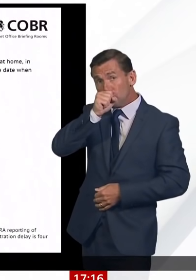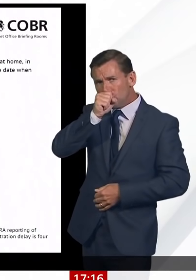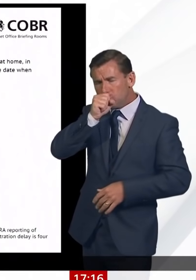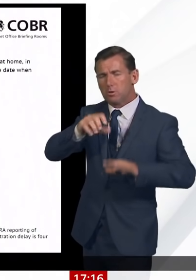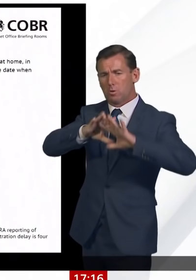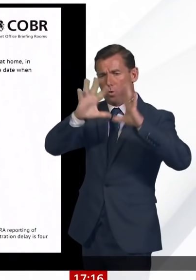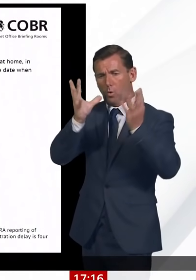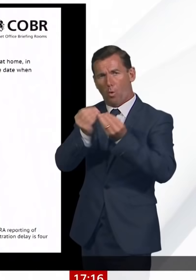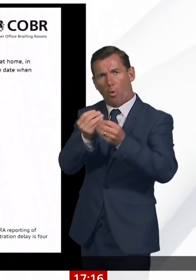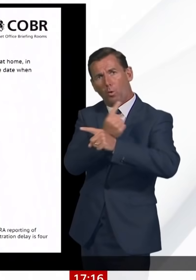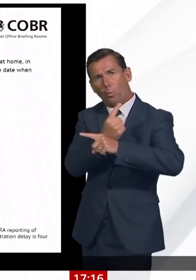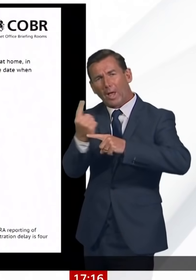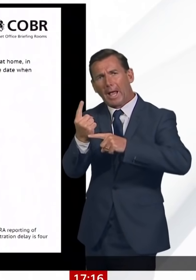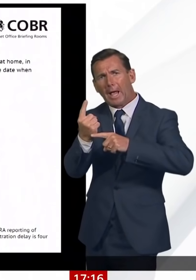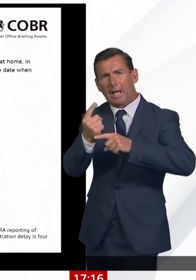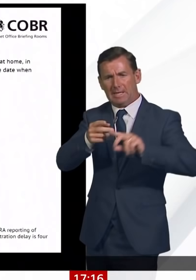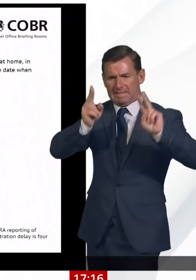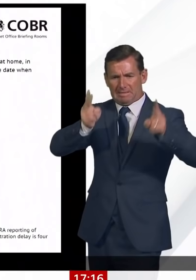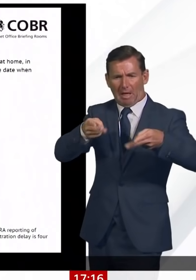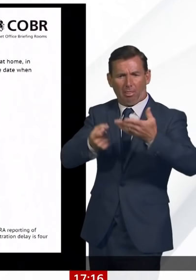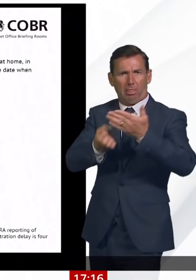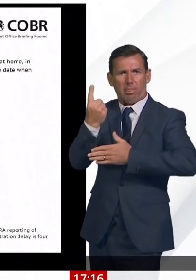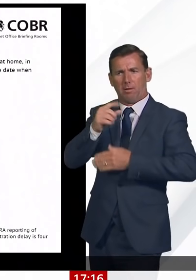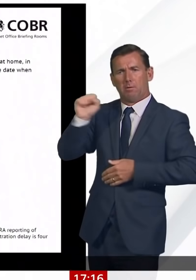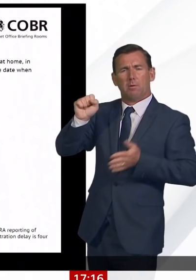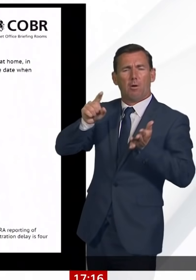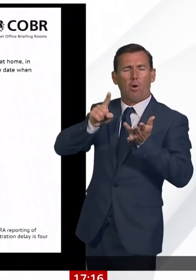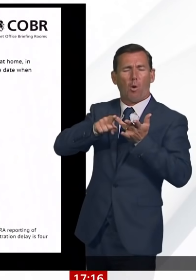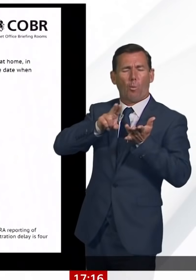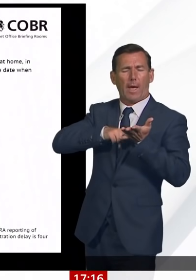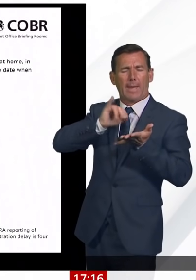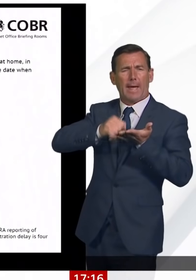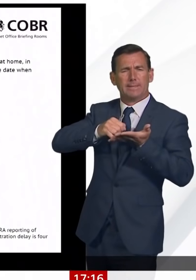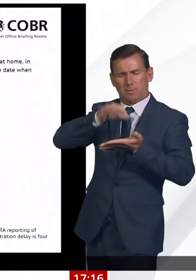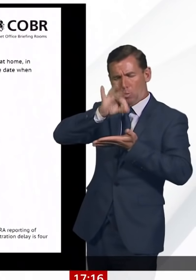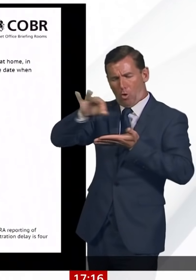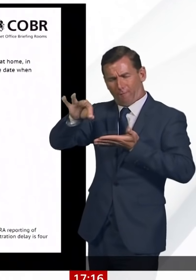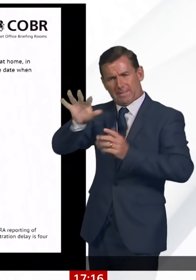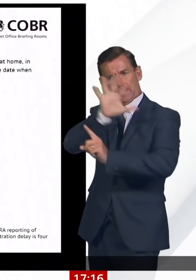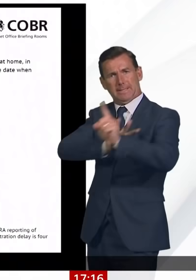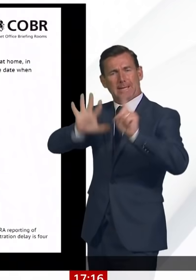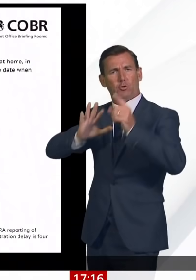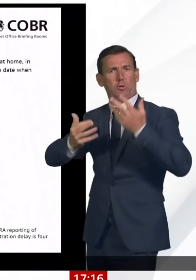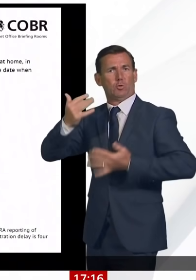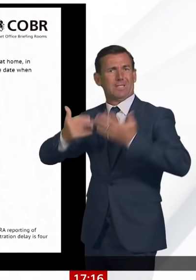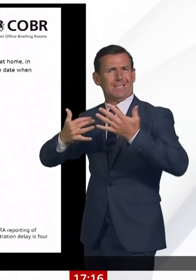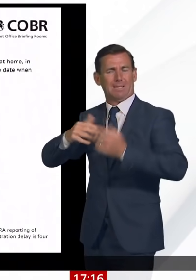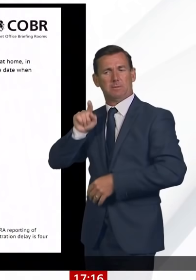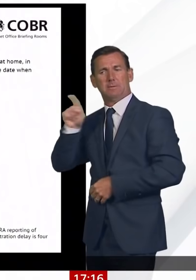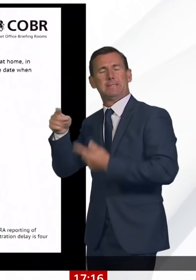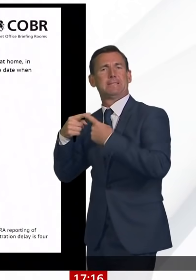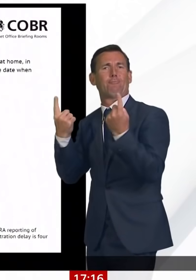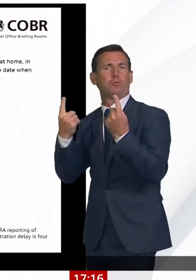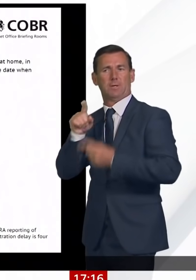registered deaths registered to the Office for National Statistics, and those are by date of registration.